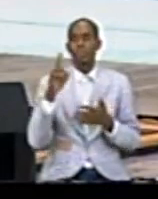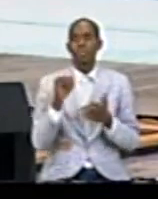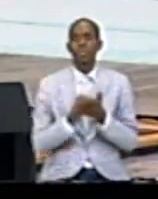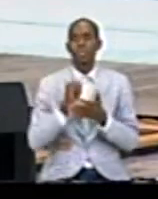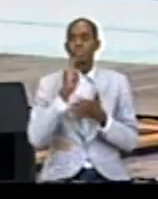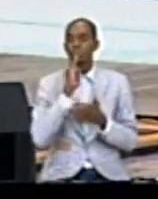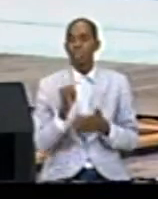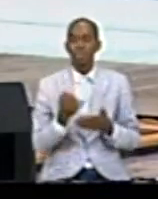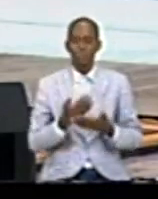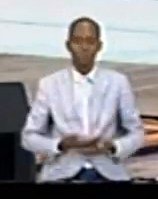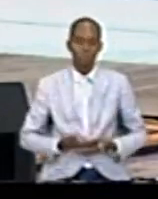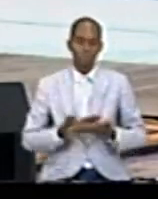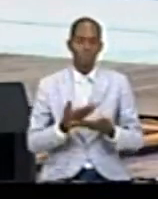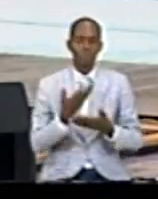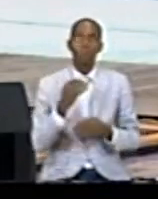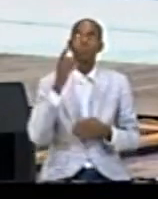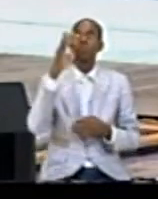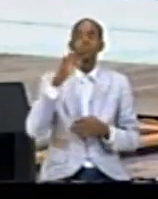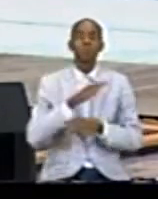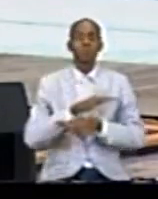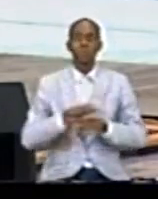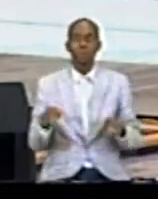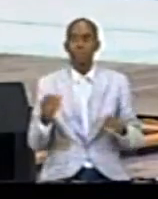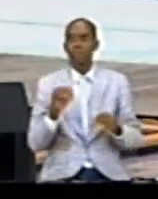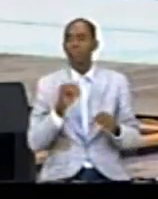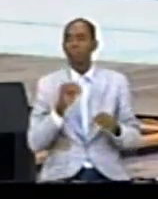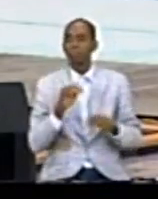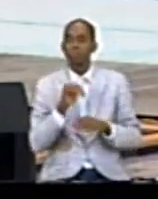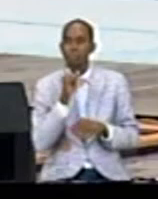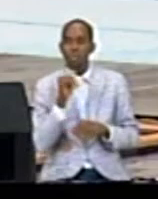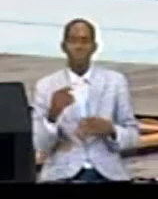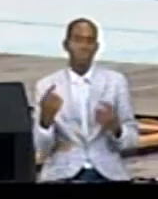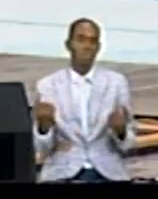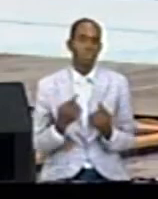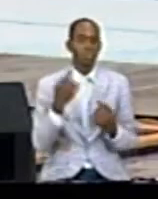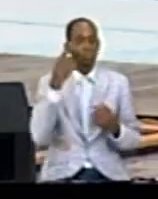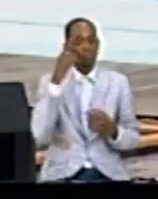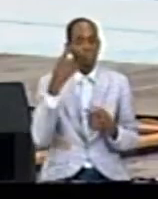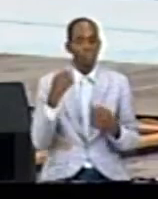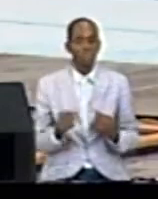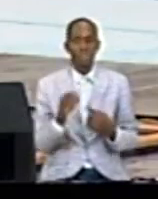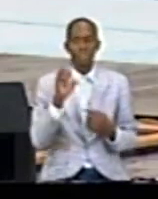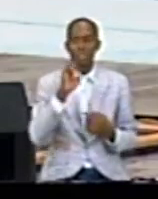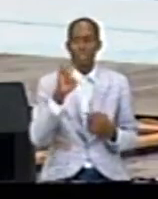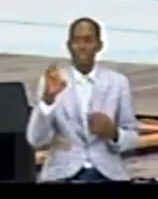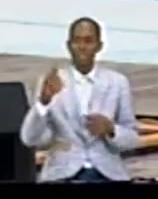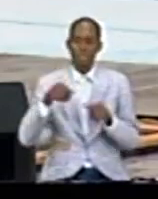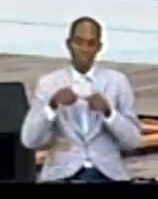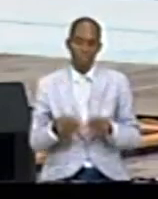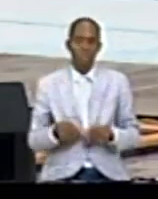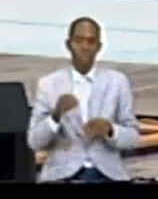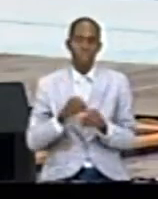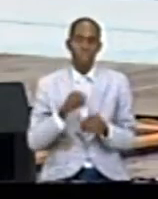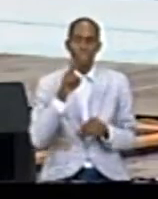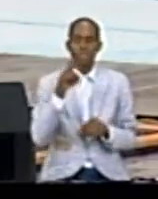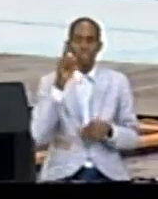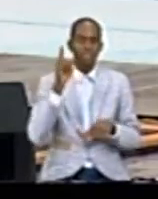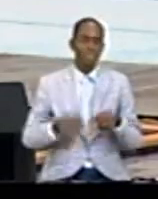God does not commit sin. For his seed remaineth in him, and he cannot